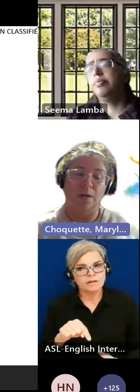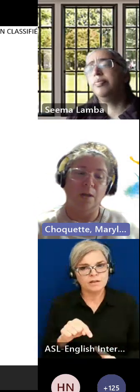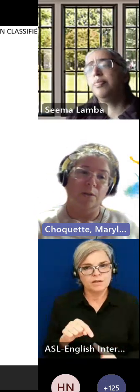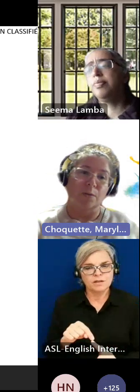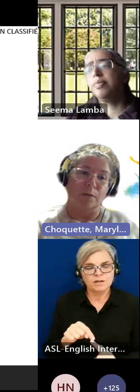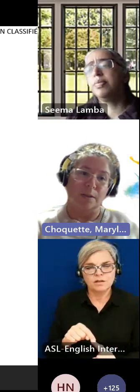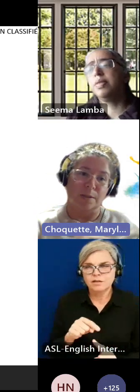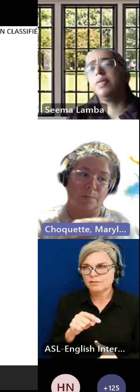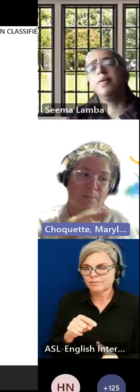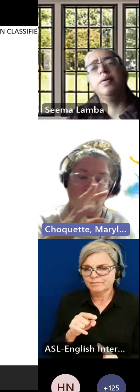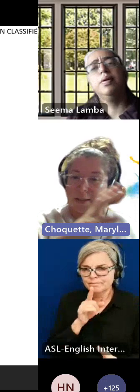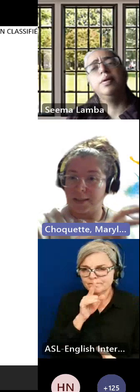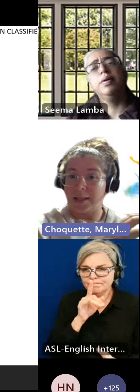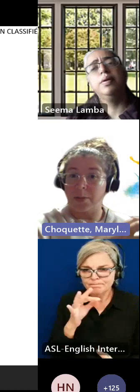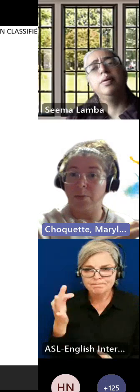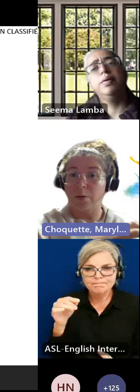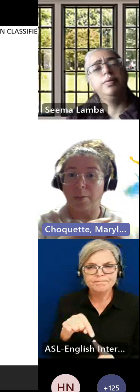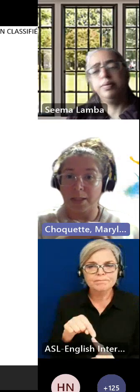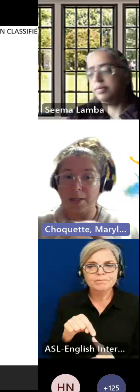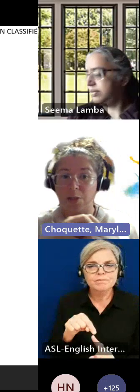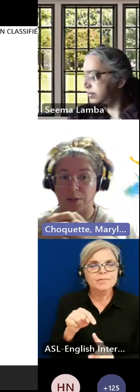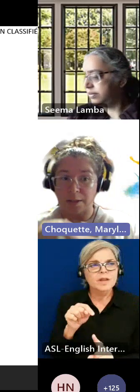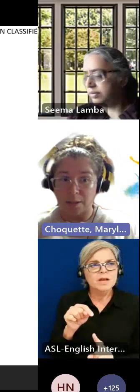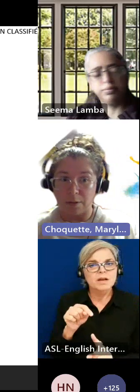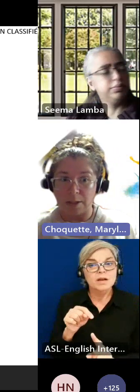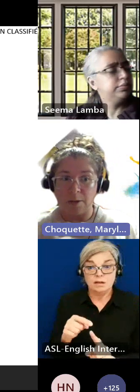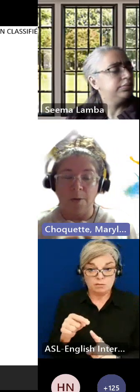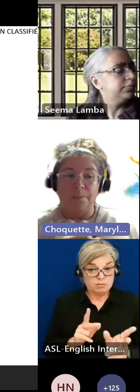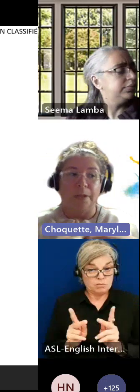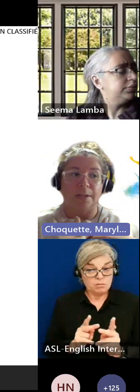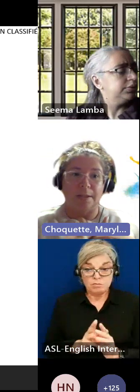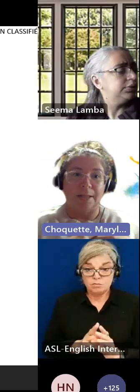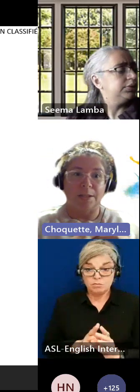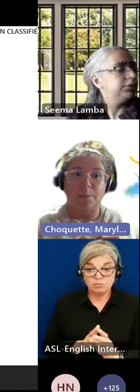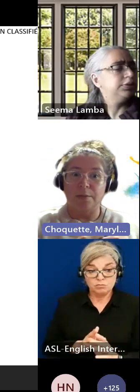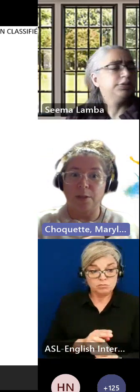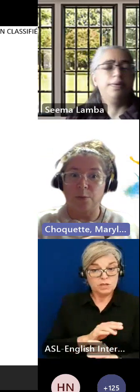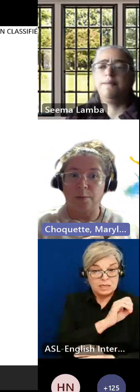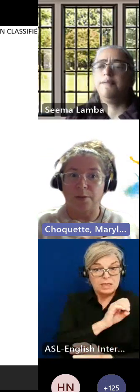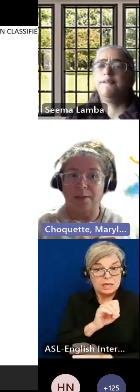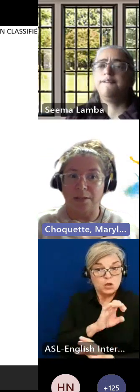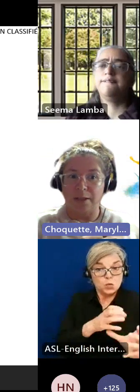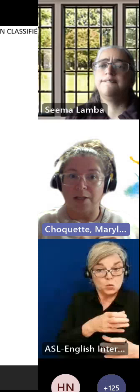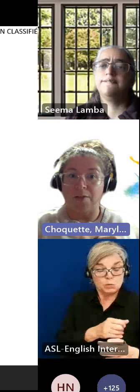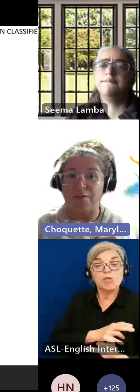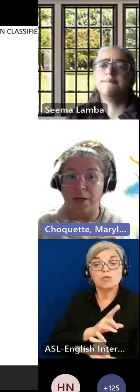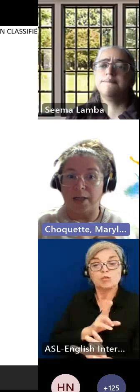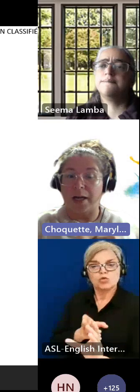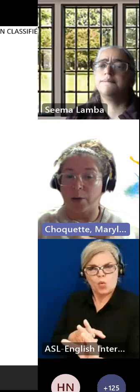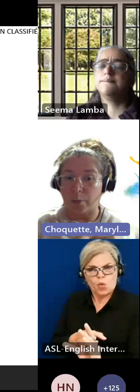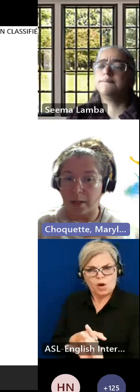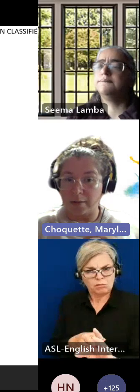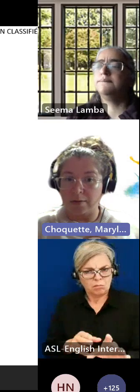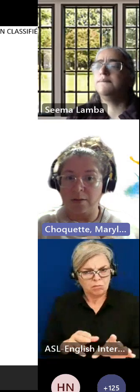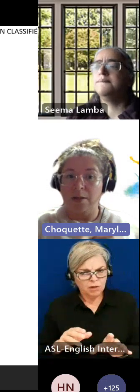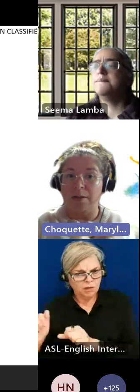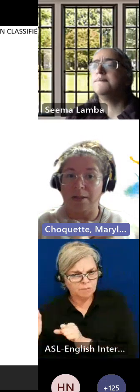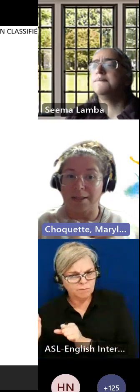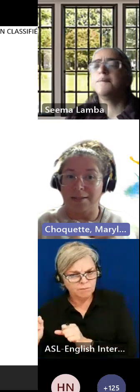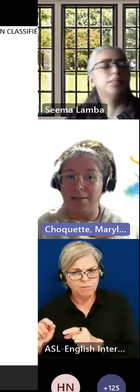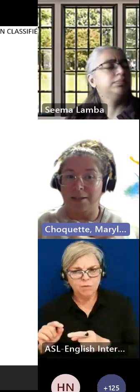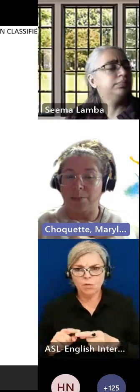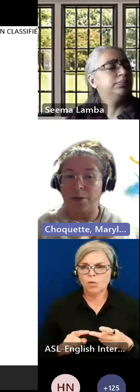porte tournante? So is it that people are coming in and just leaving? Is it that specific groups are leaving at a very high